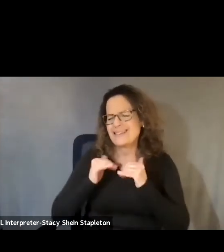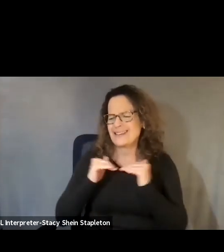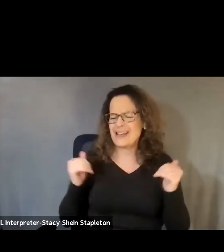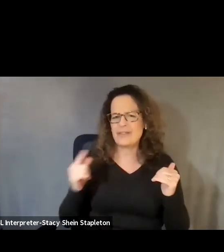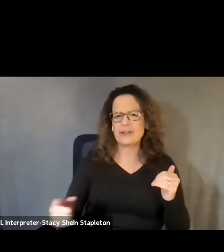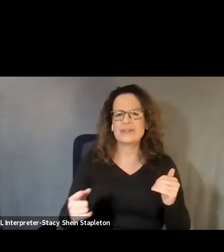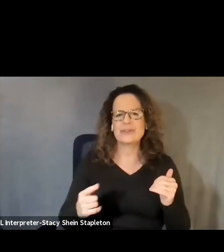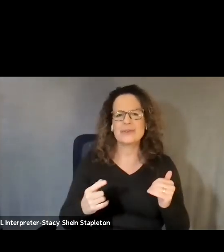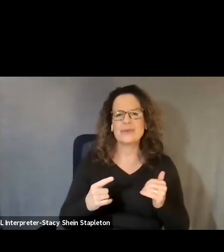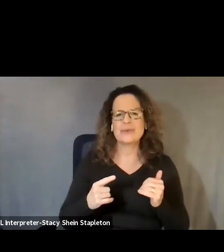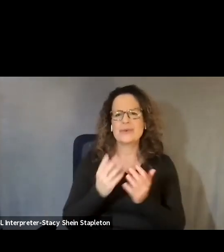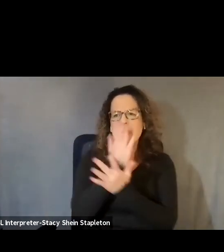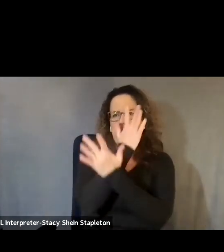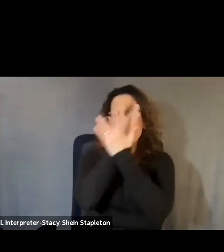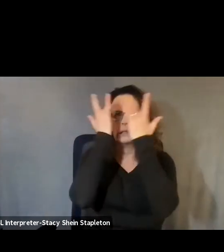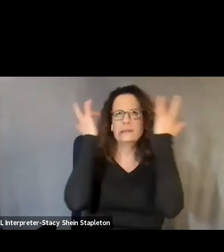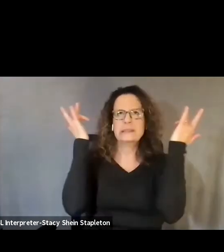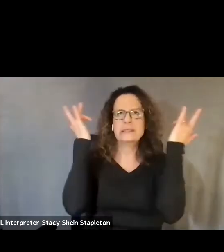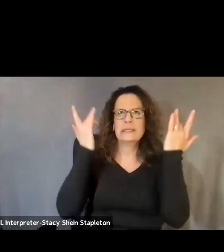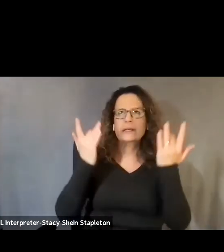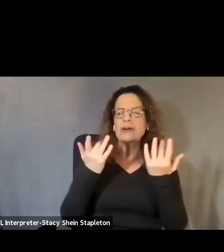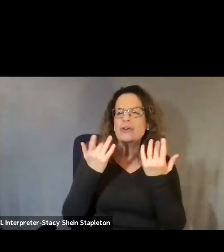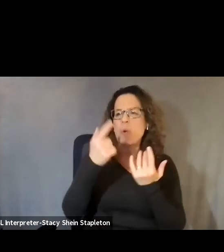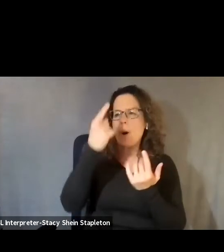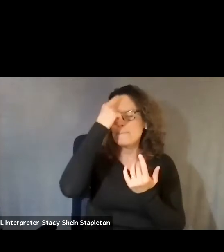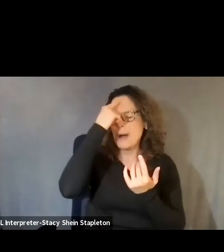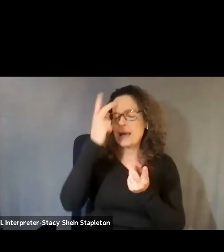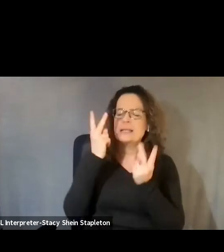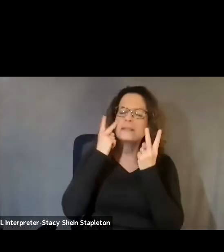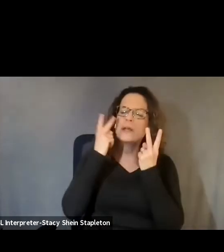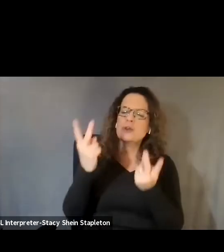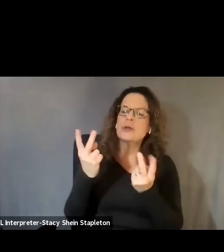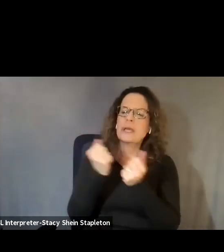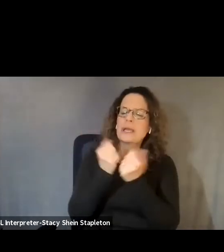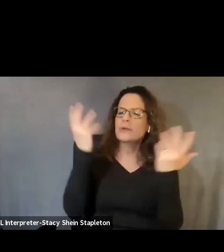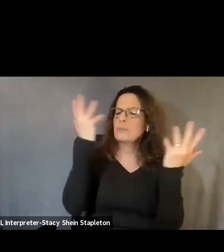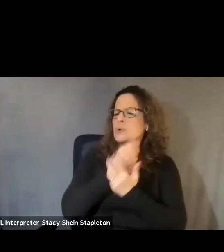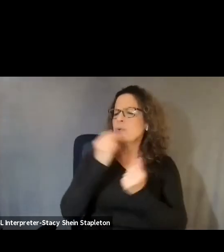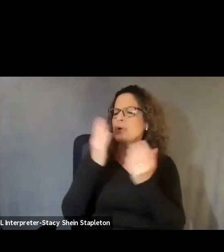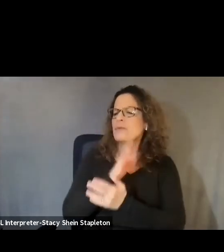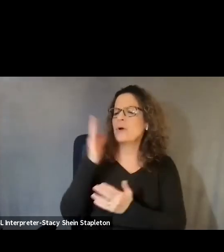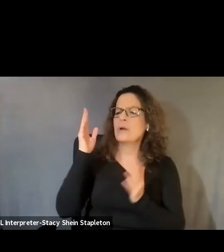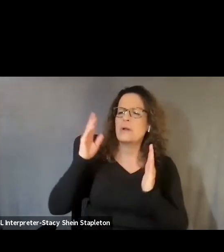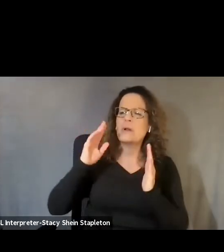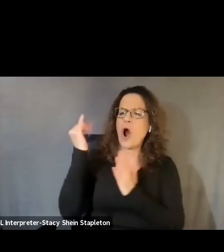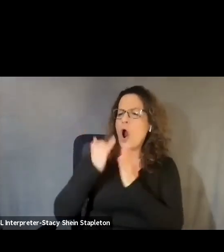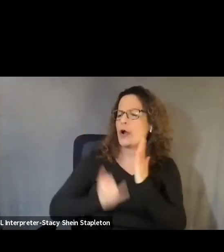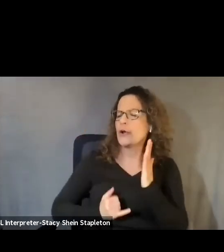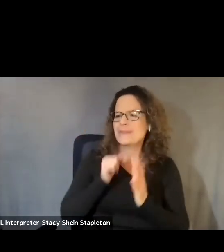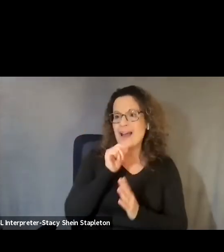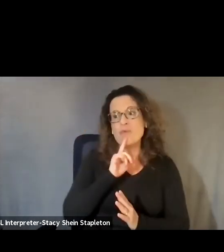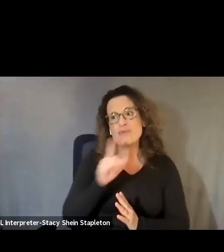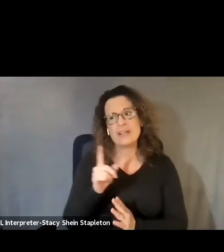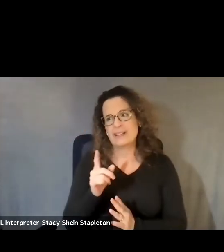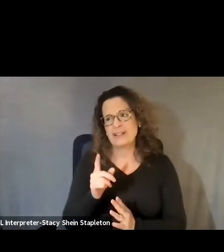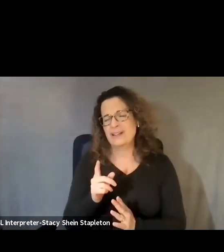just clear your mind. It's like looking at a blank canvas, but we all know that it's really not a blank